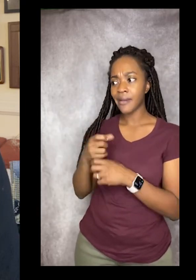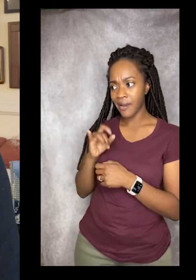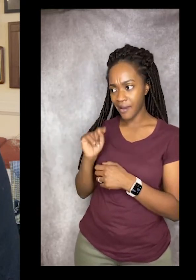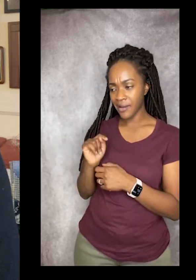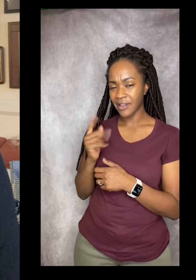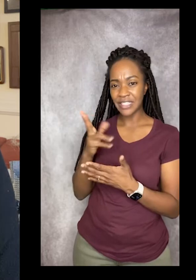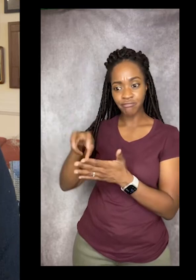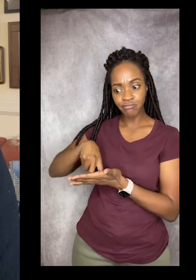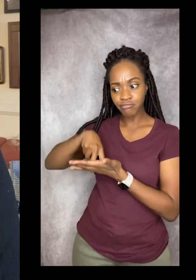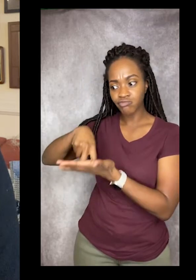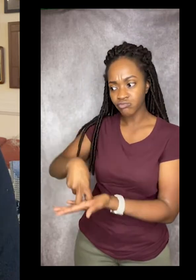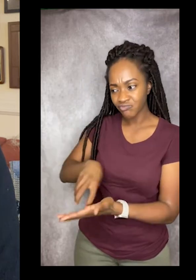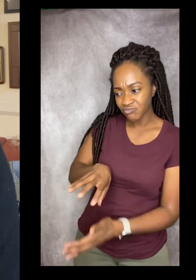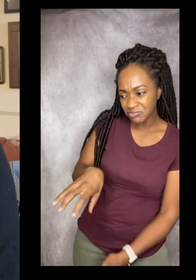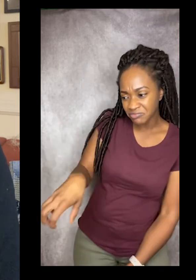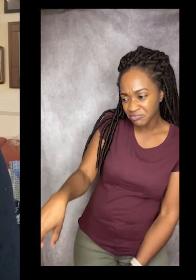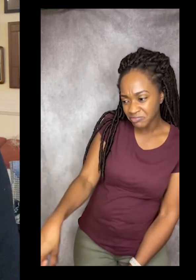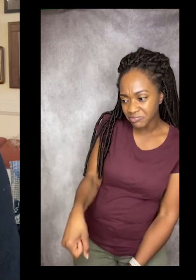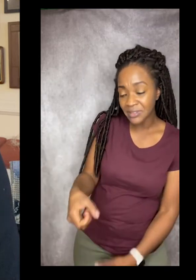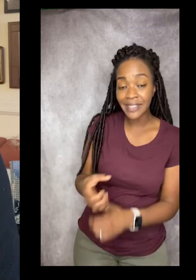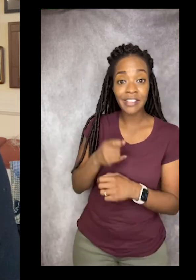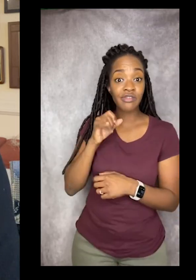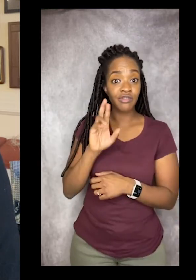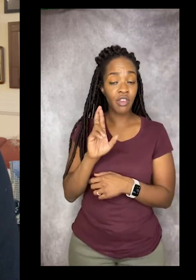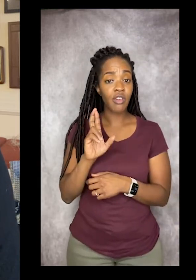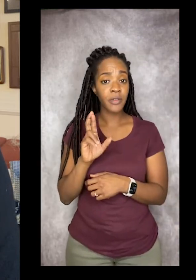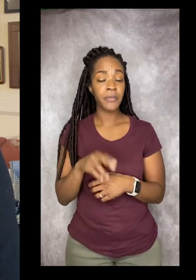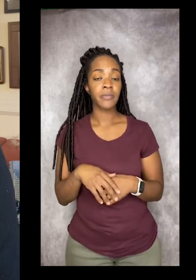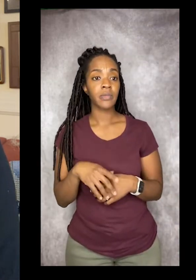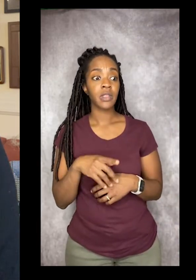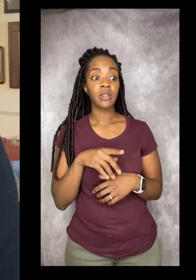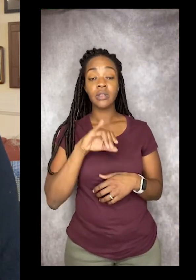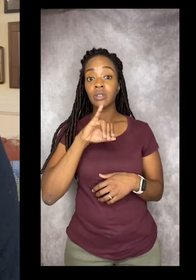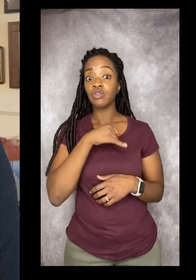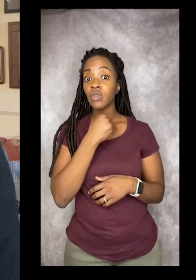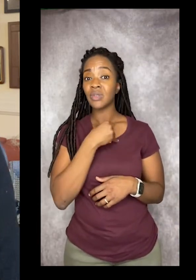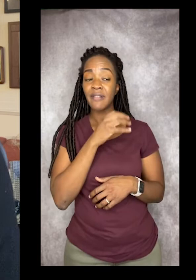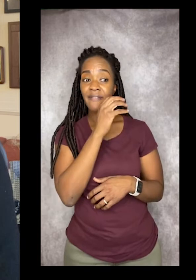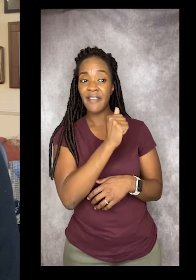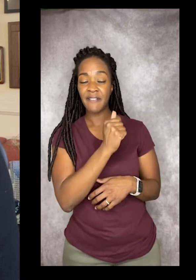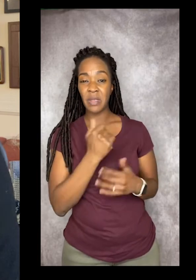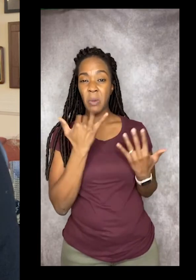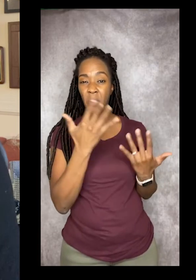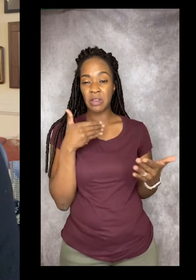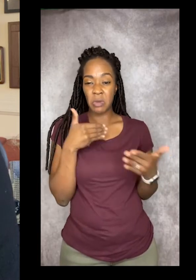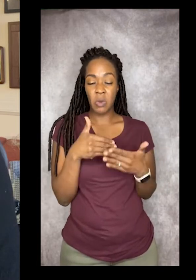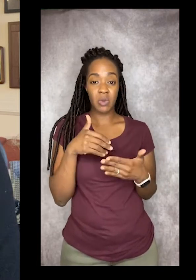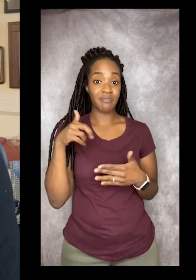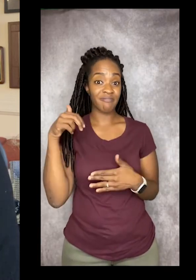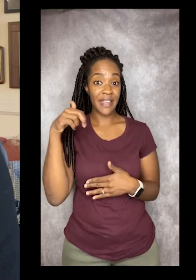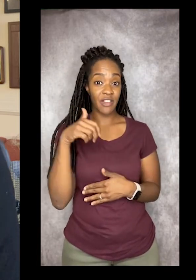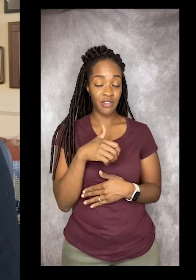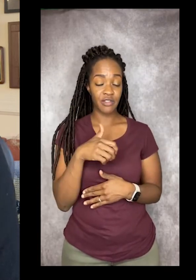rolled under the bed. Joseph left the room and waited on the stairs. He heard the old man tell his cousin to get his pants off